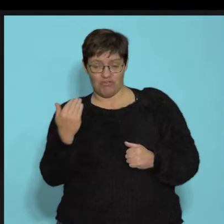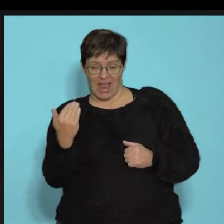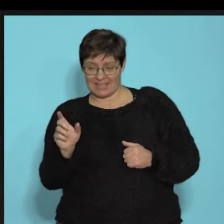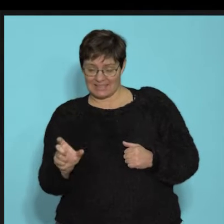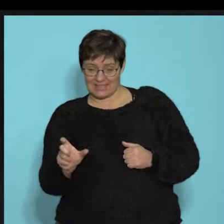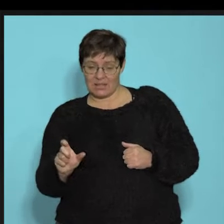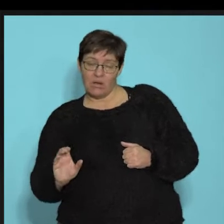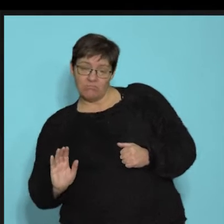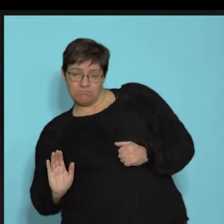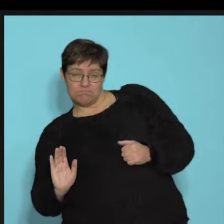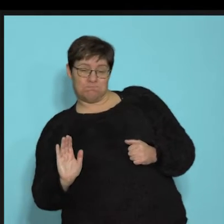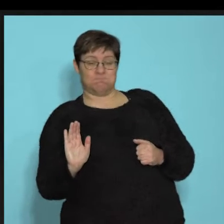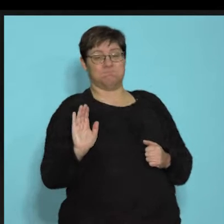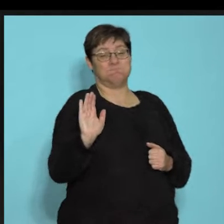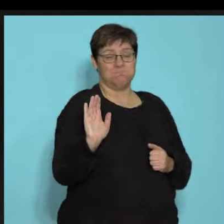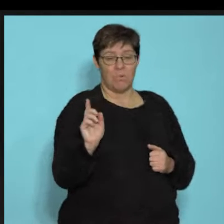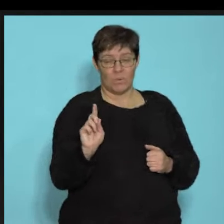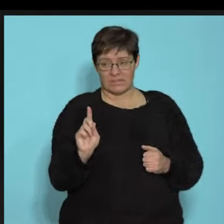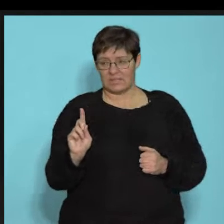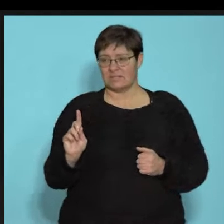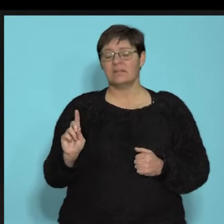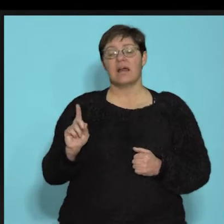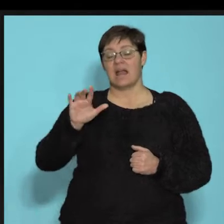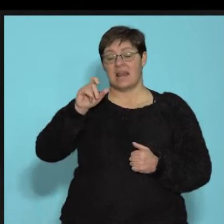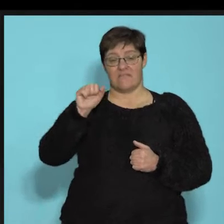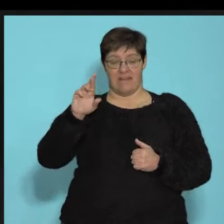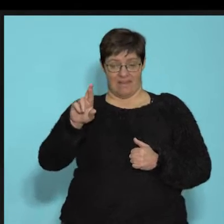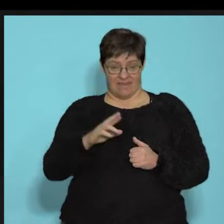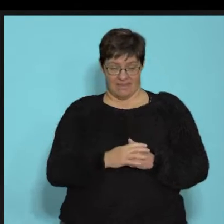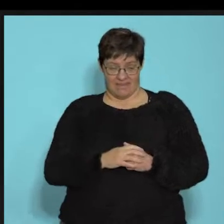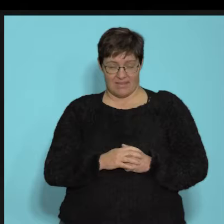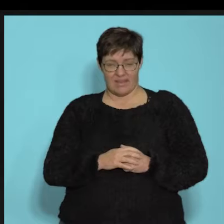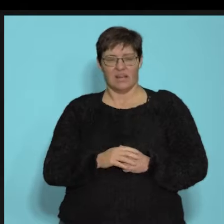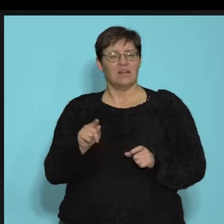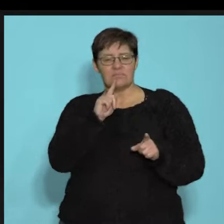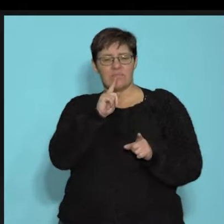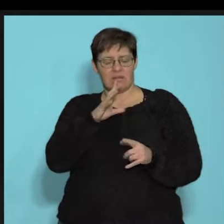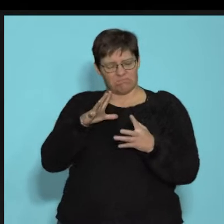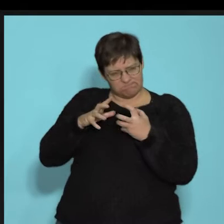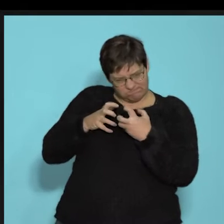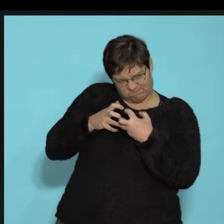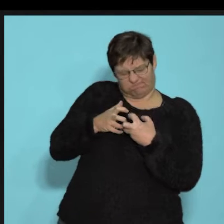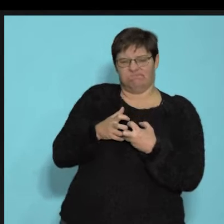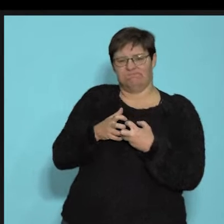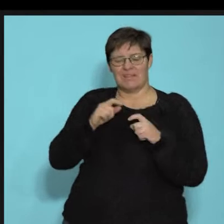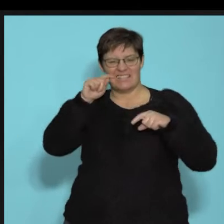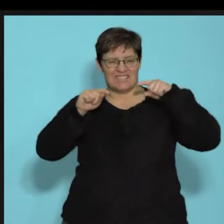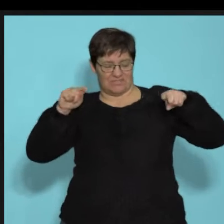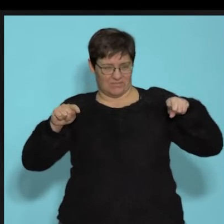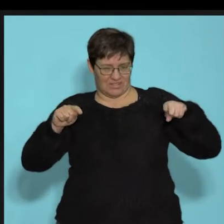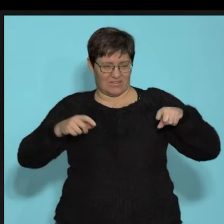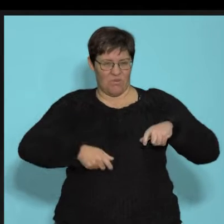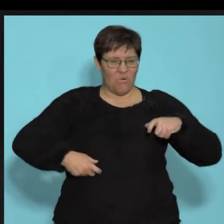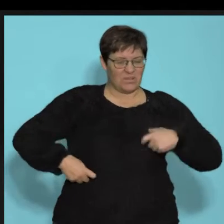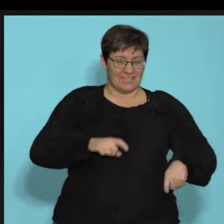pushing the right-hand side up, is going to be the liver. So both of them are kind of like being squashed by the different kinds